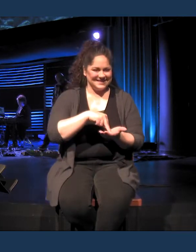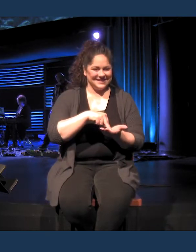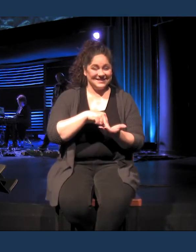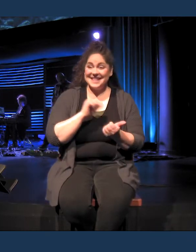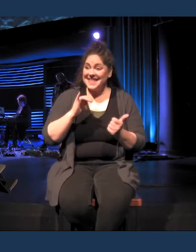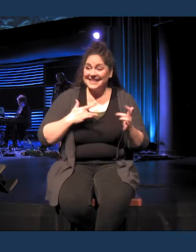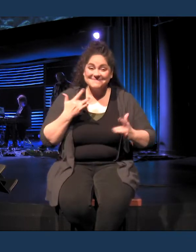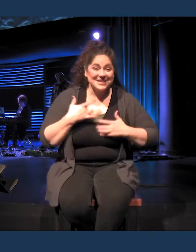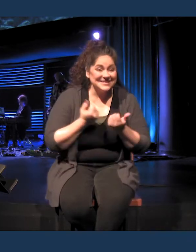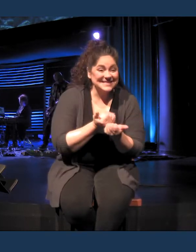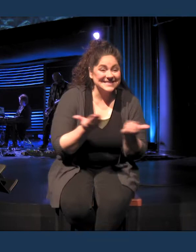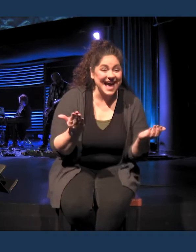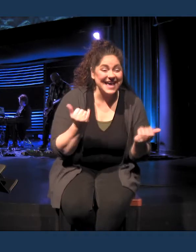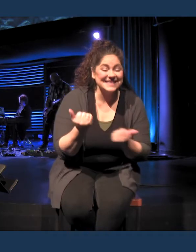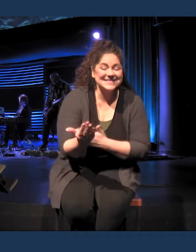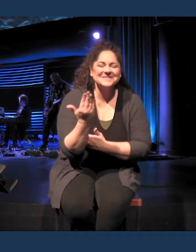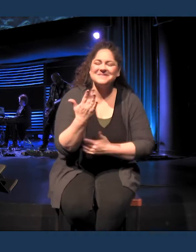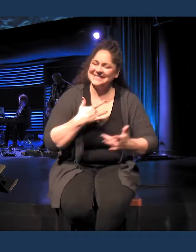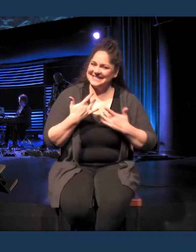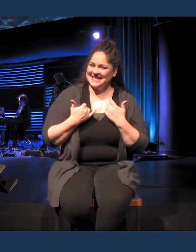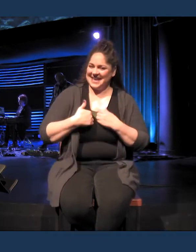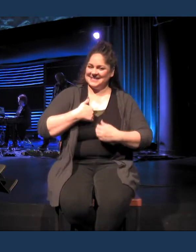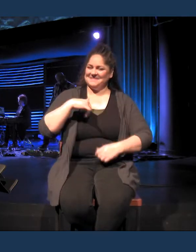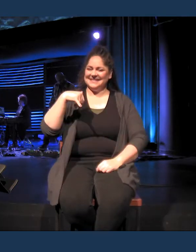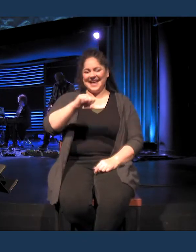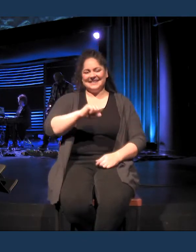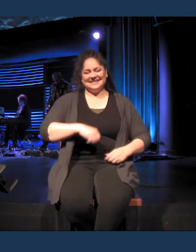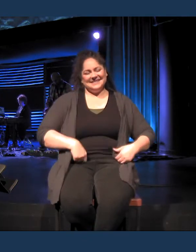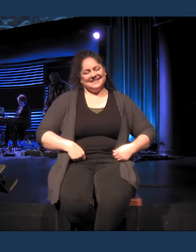that excite you all this morning? It excites me.